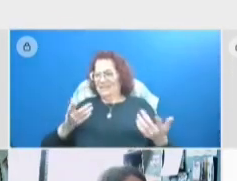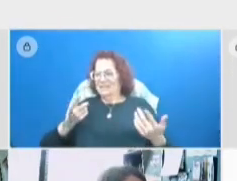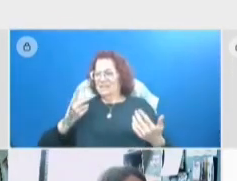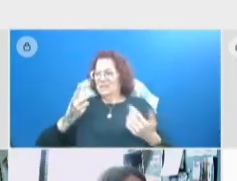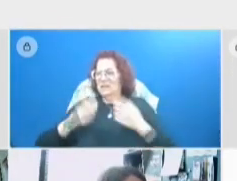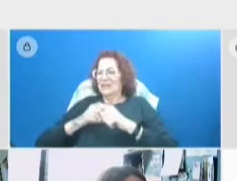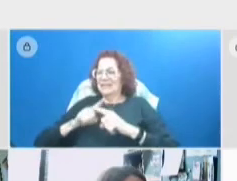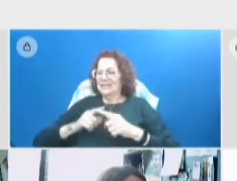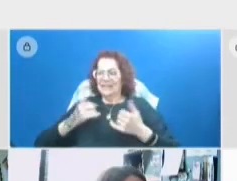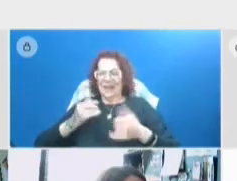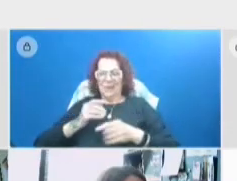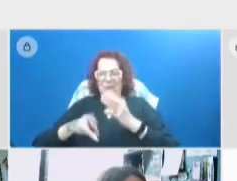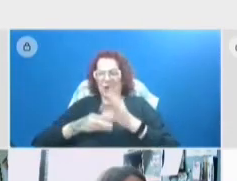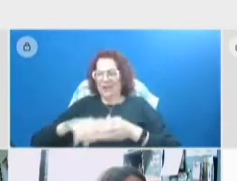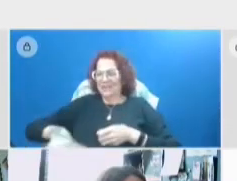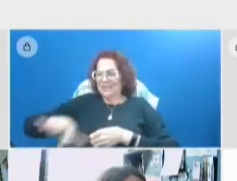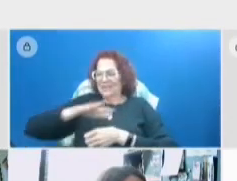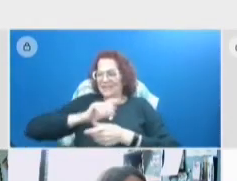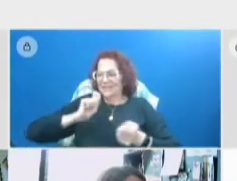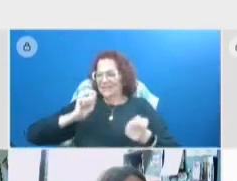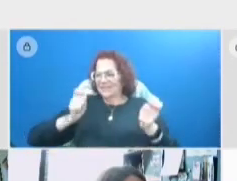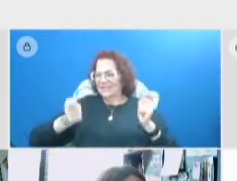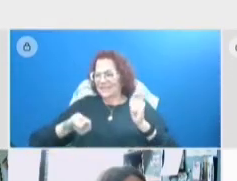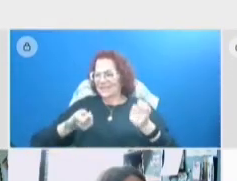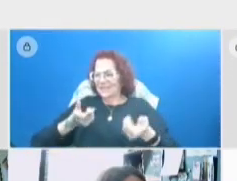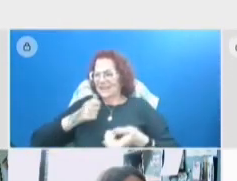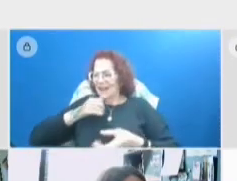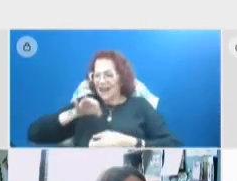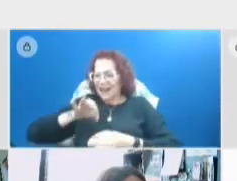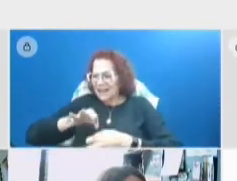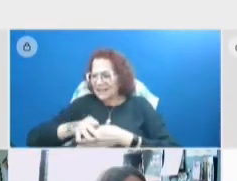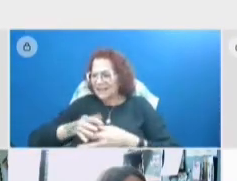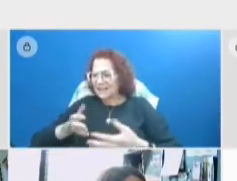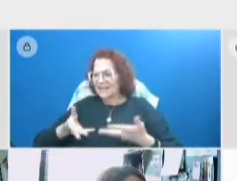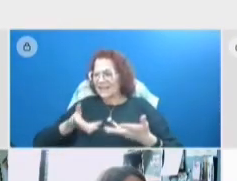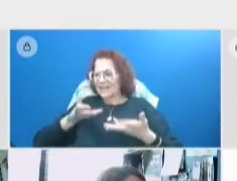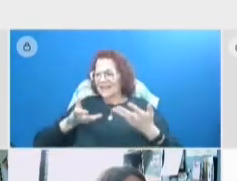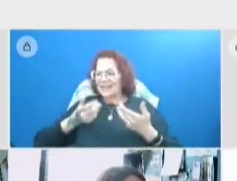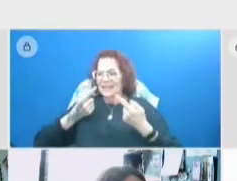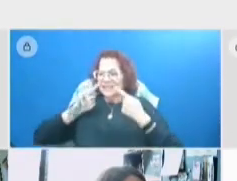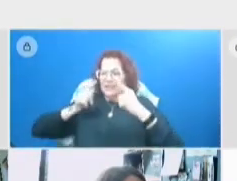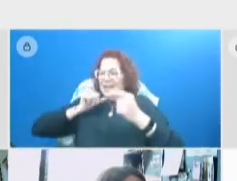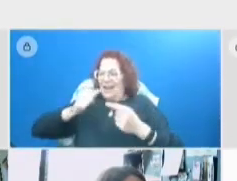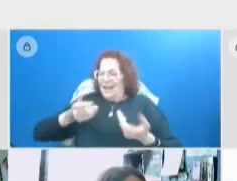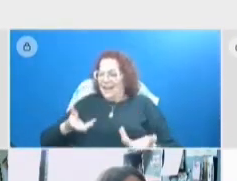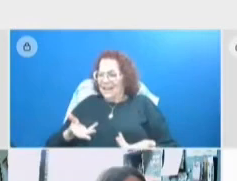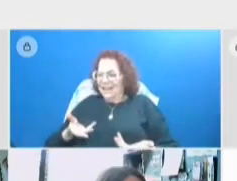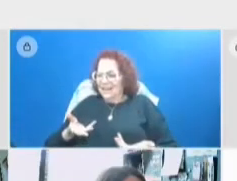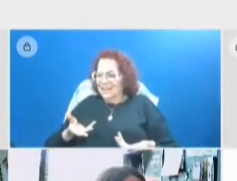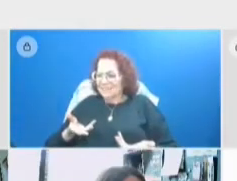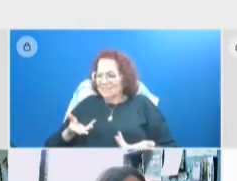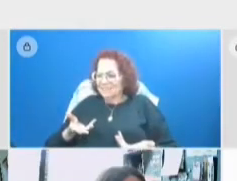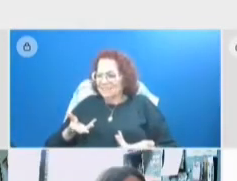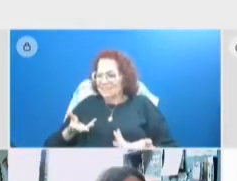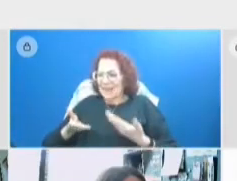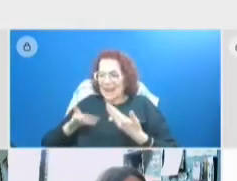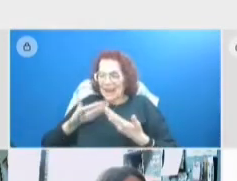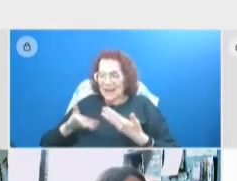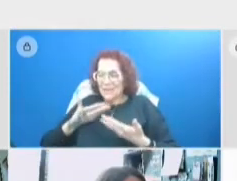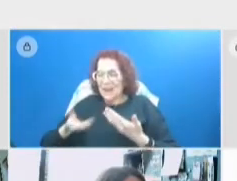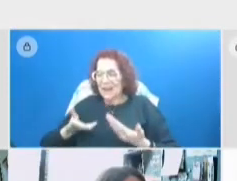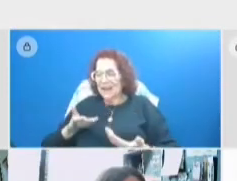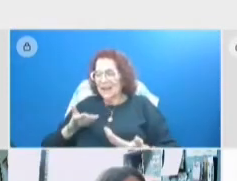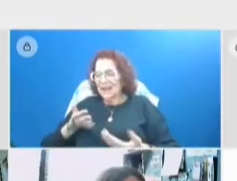These are not elected officials, they're not elected officials. But even elected officials, you got to start fundraising the minute you get in